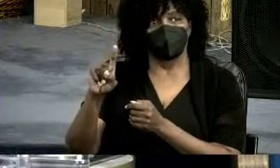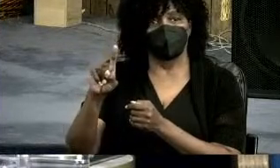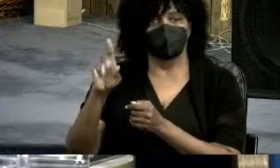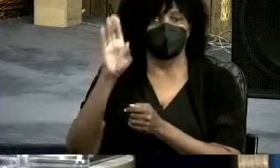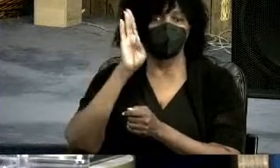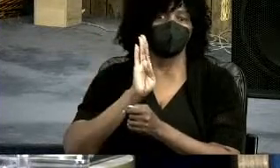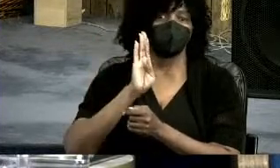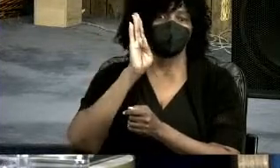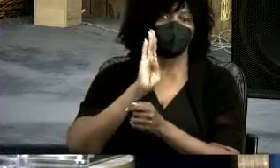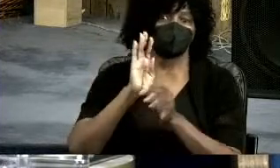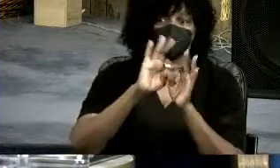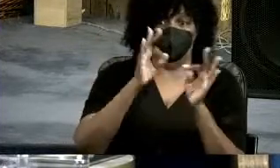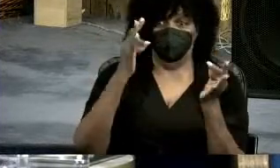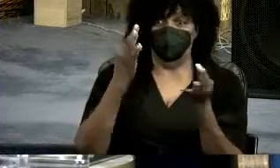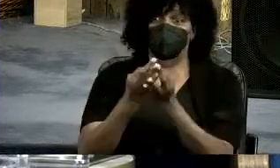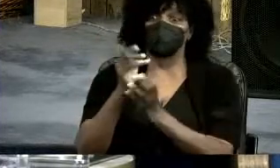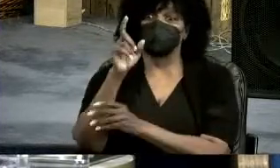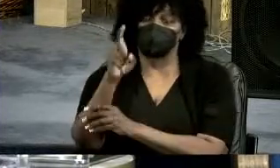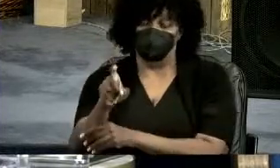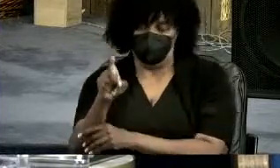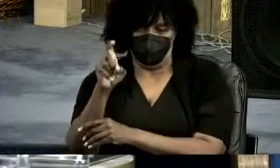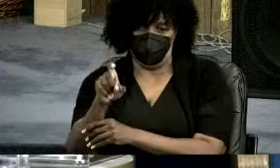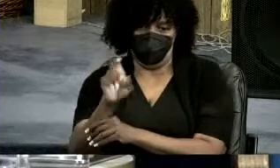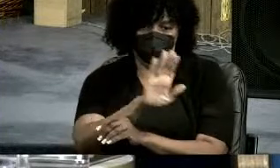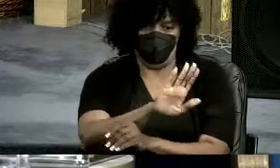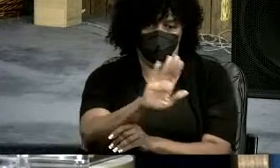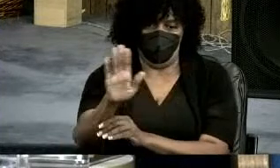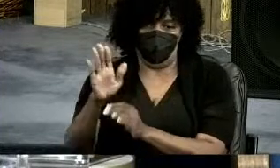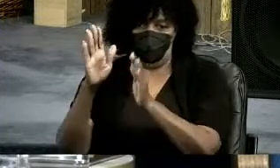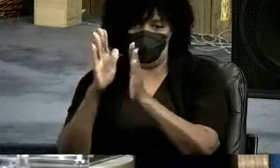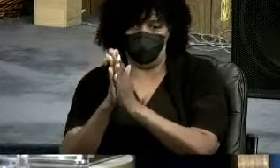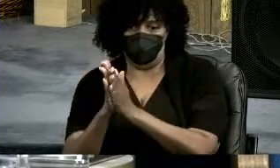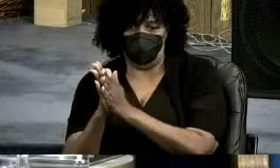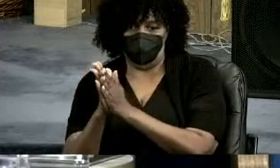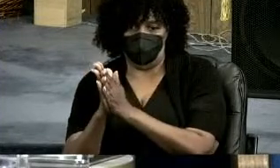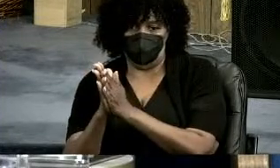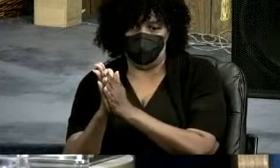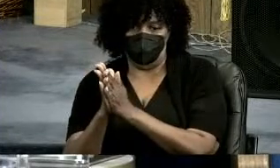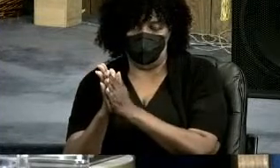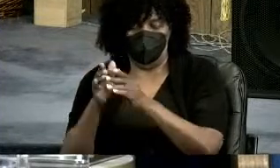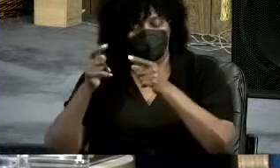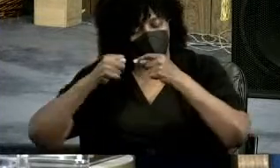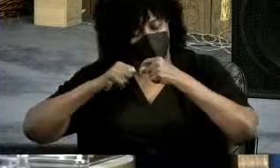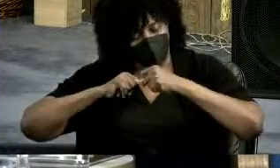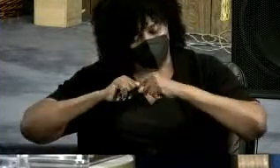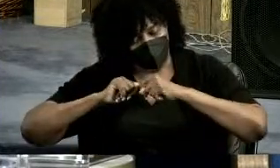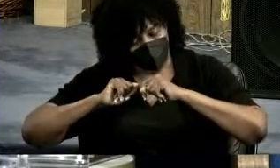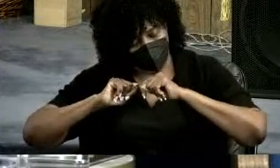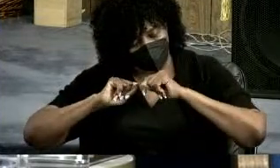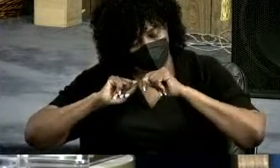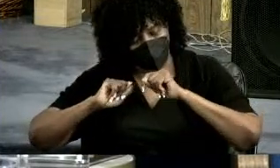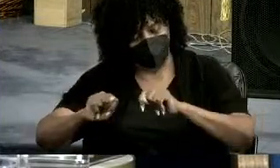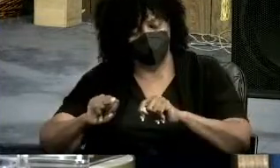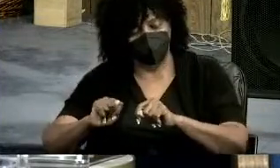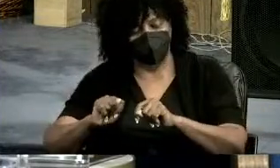Waylene, Terrell, the whole Brown family, Denise, as they are still trying to recover from their